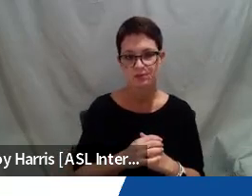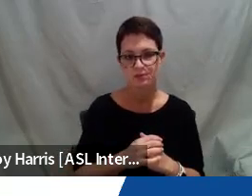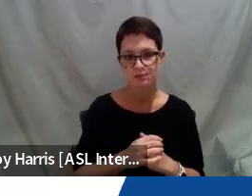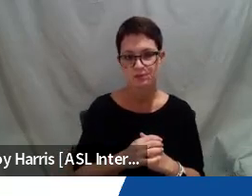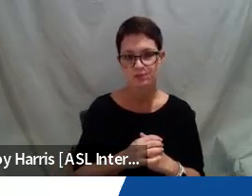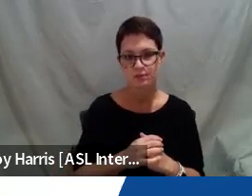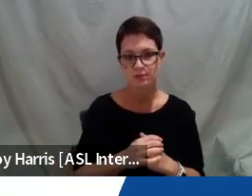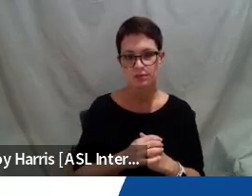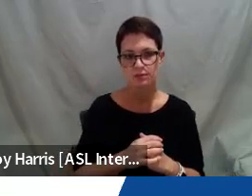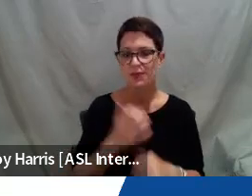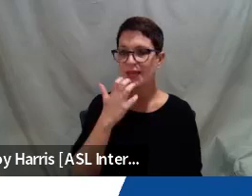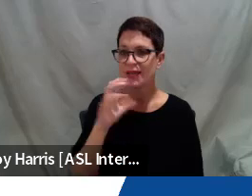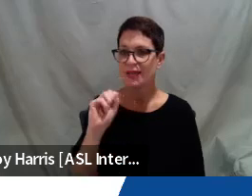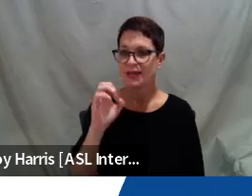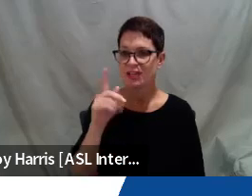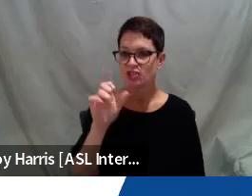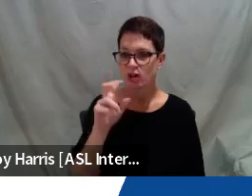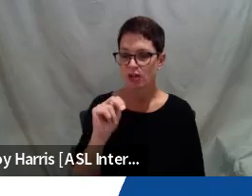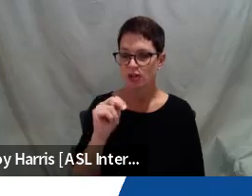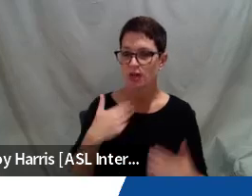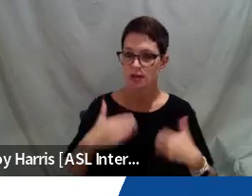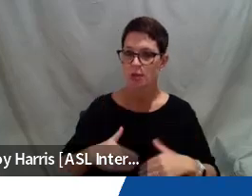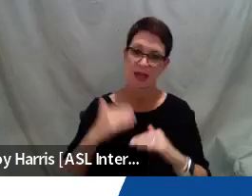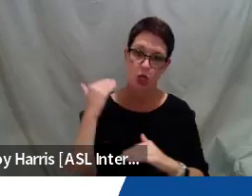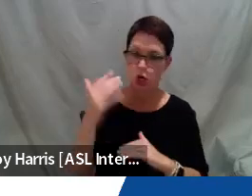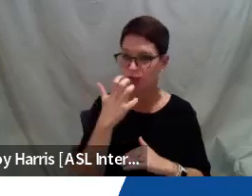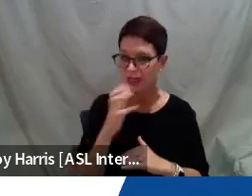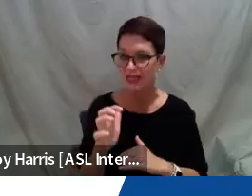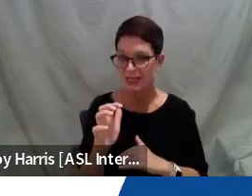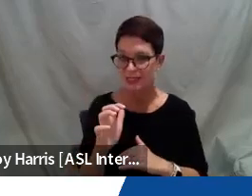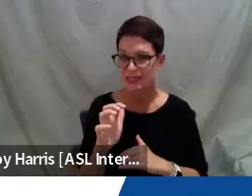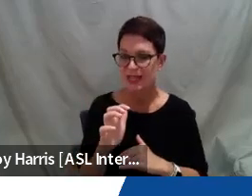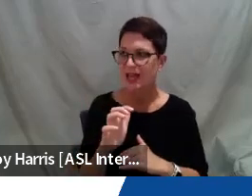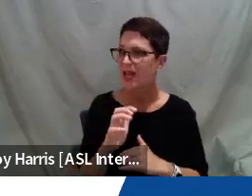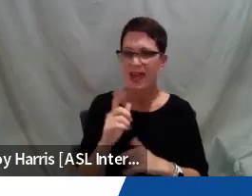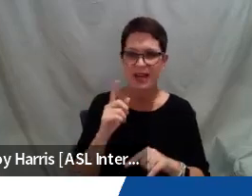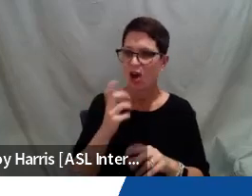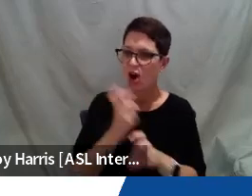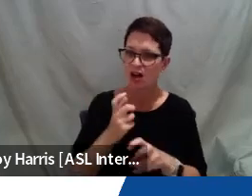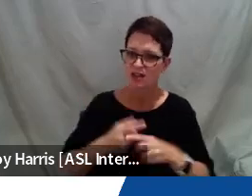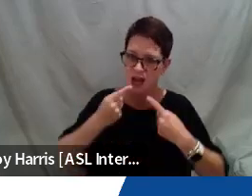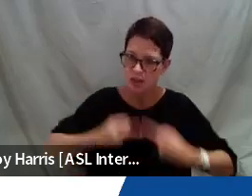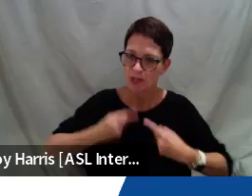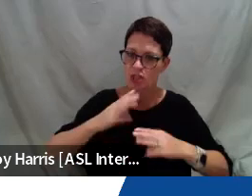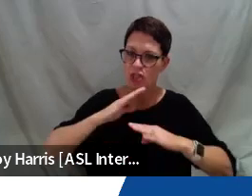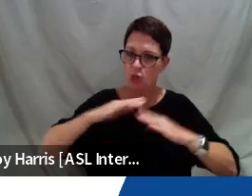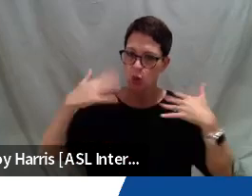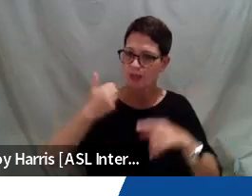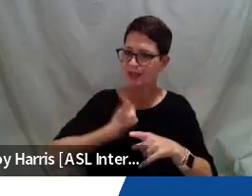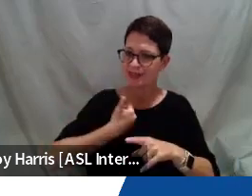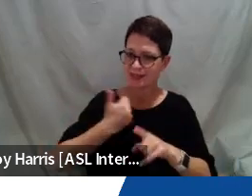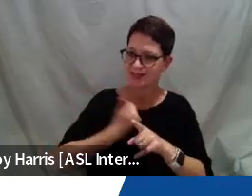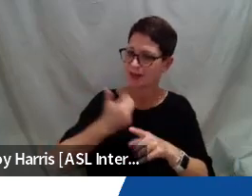it happens when the body overheats and has a hard time cooling itself down through that sweating method that we talked